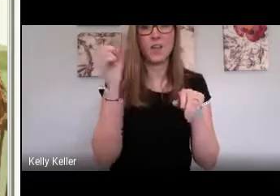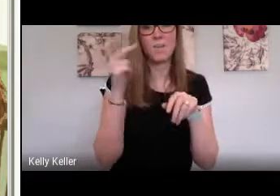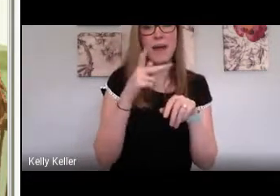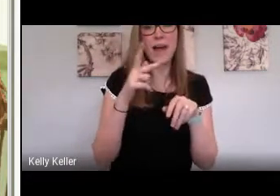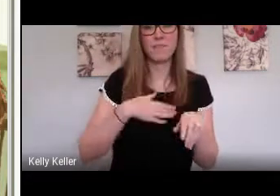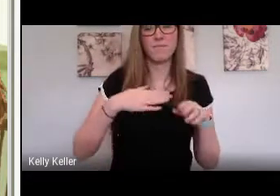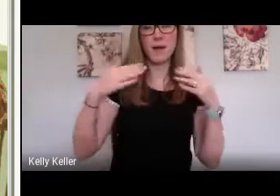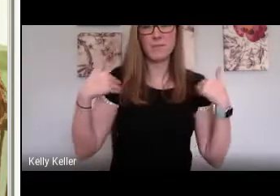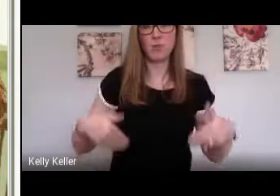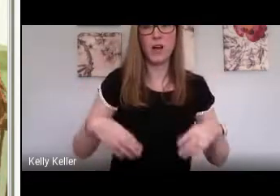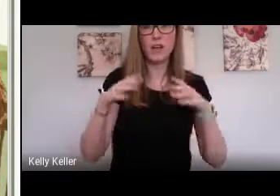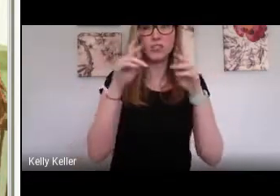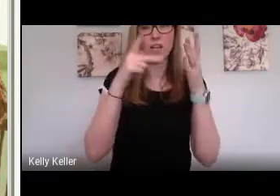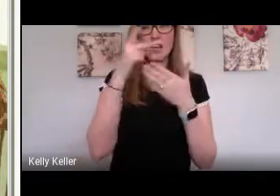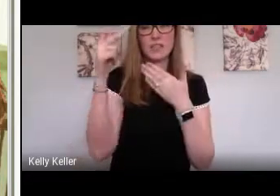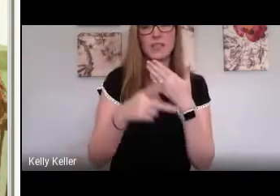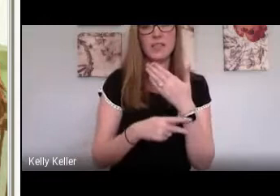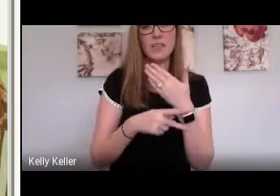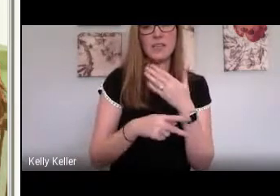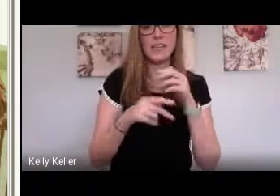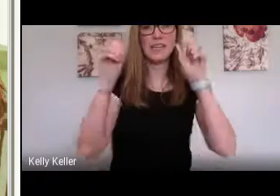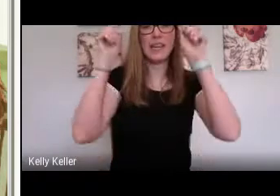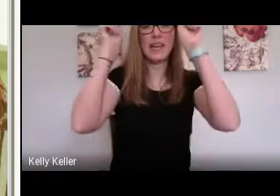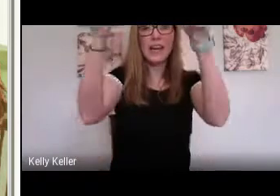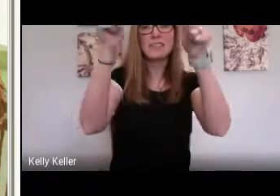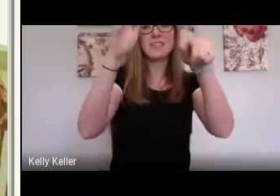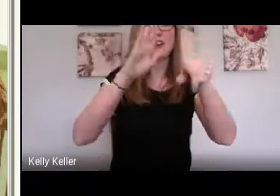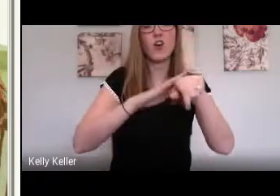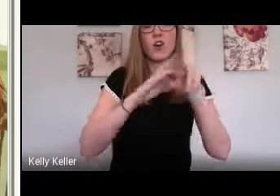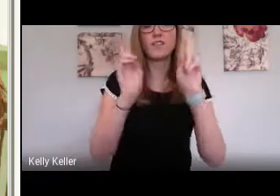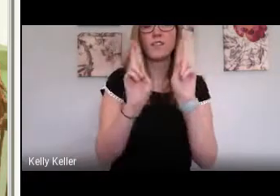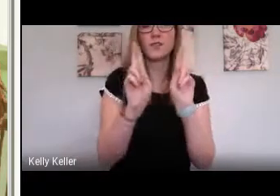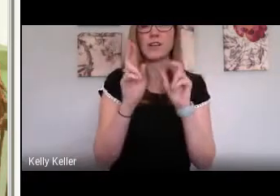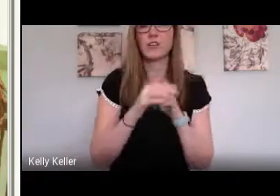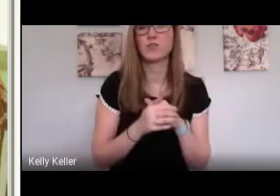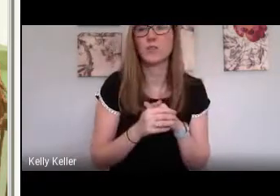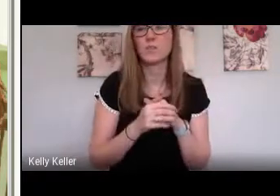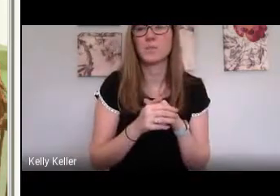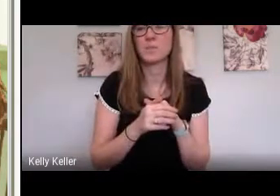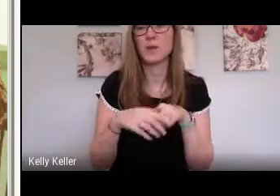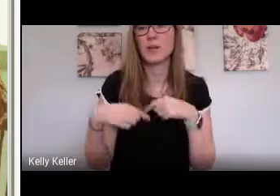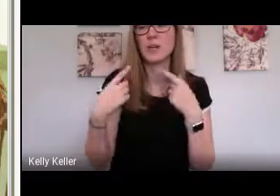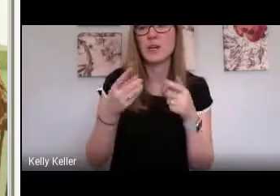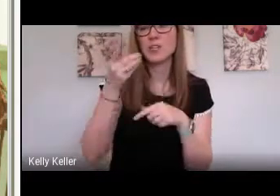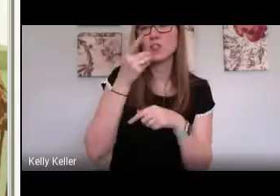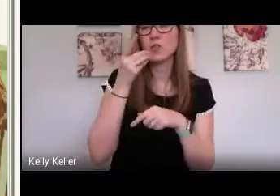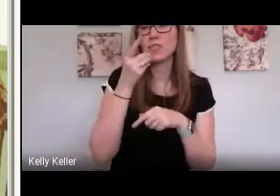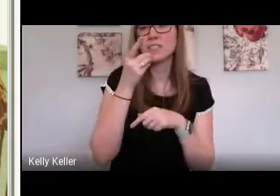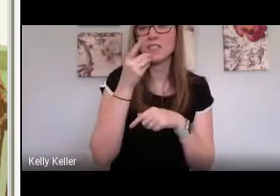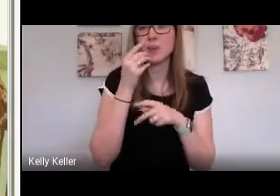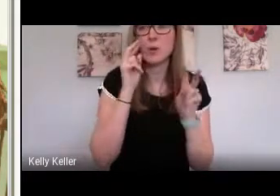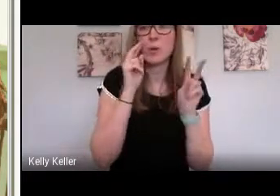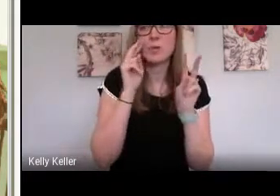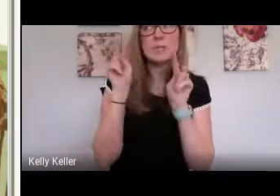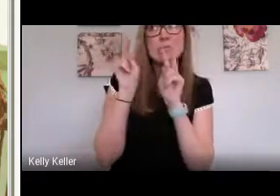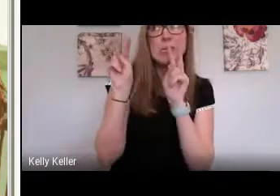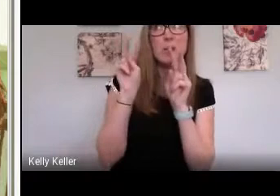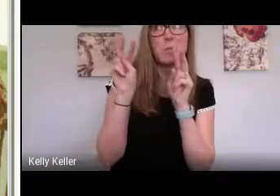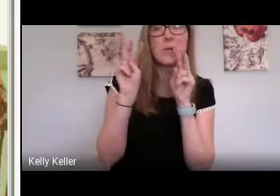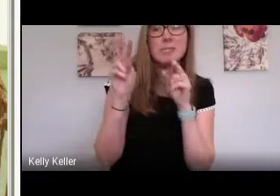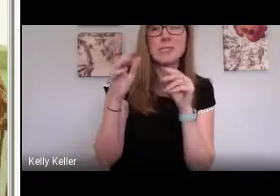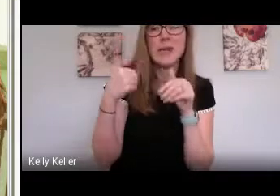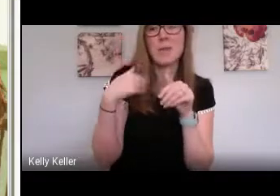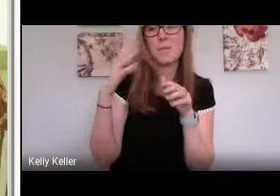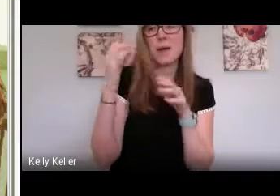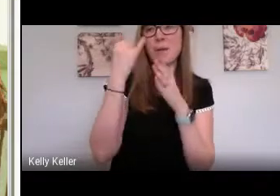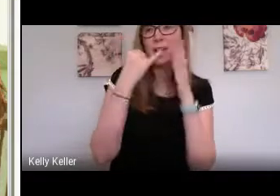on the back of my project and he hangs it on the fridge during dinner we sneak